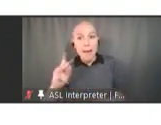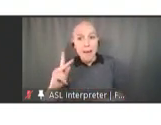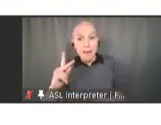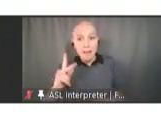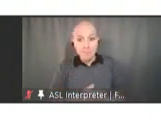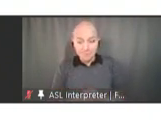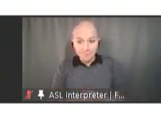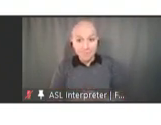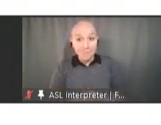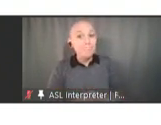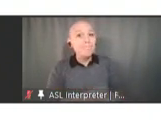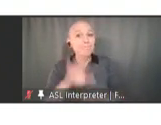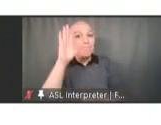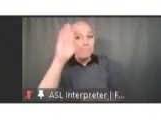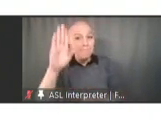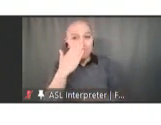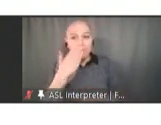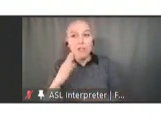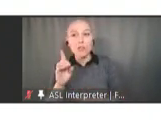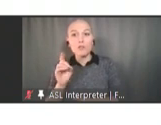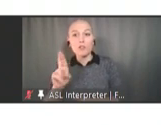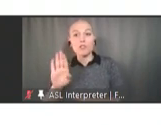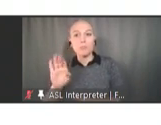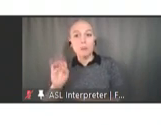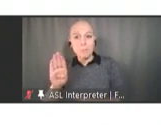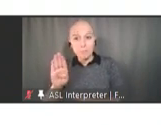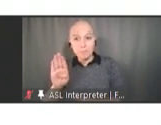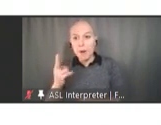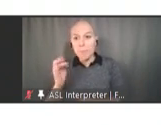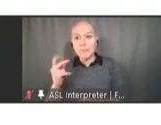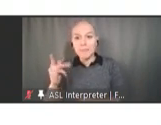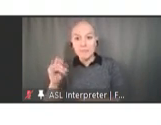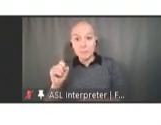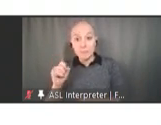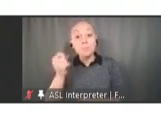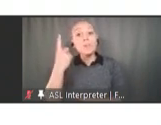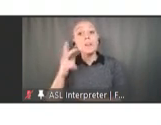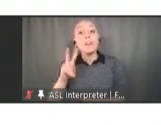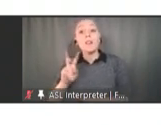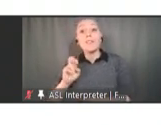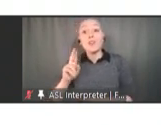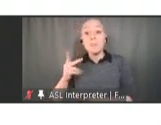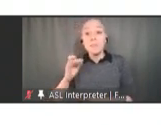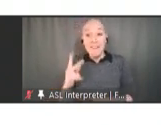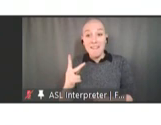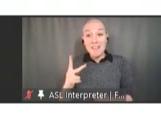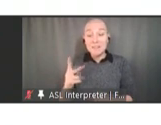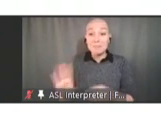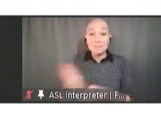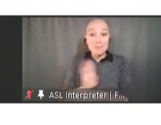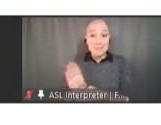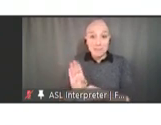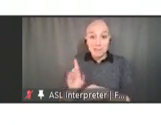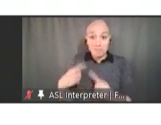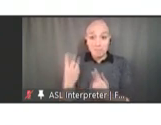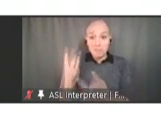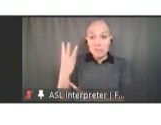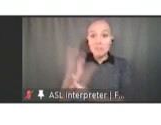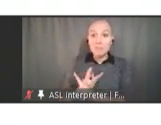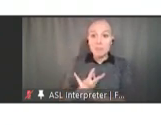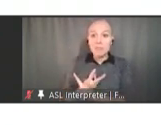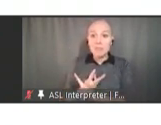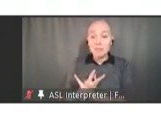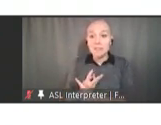Thank you, Dr. Bob Hopkins. So VRBPAC was busy in the last 6 months since we met